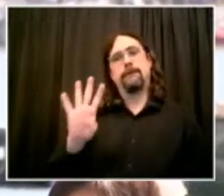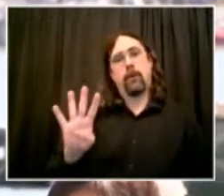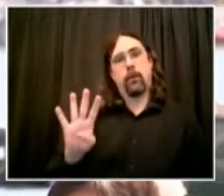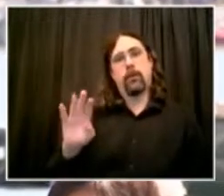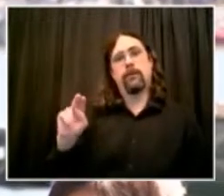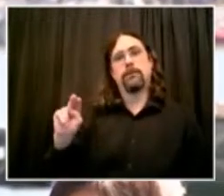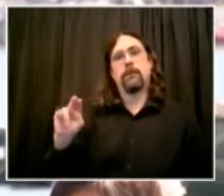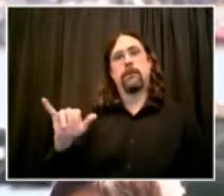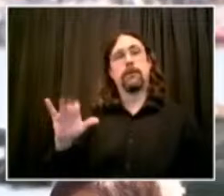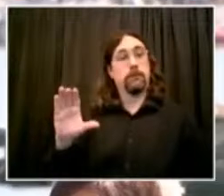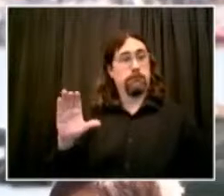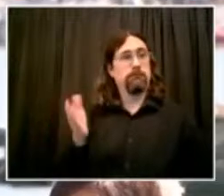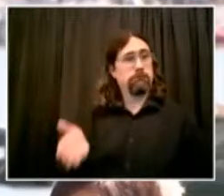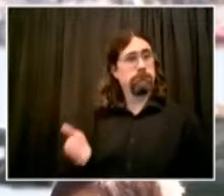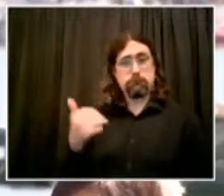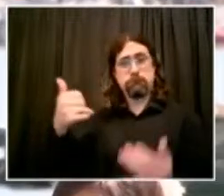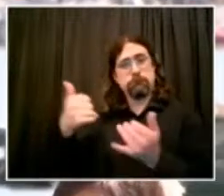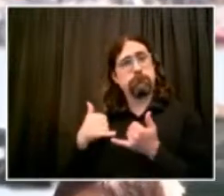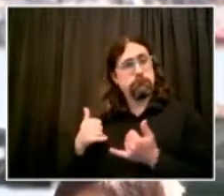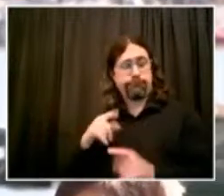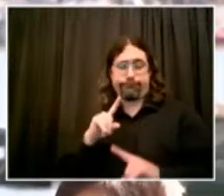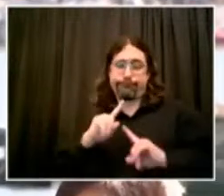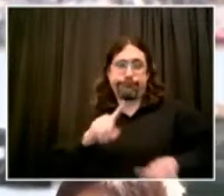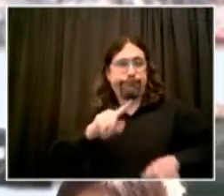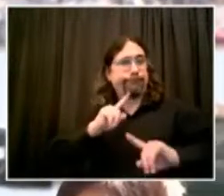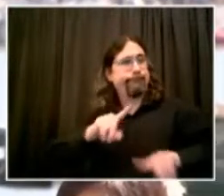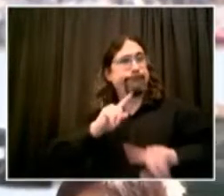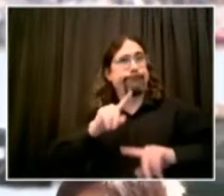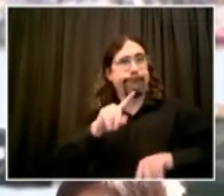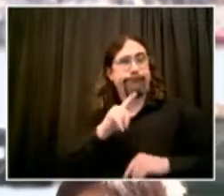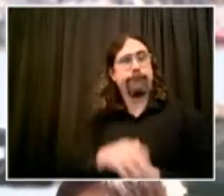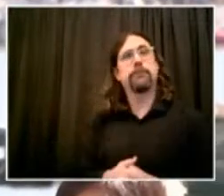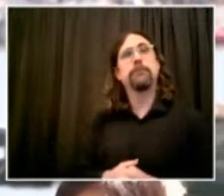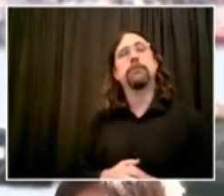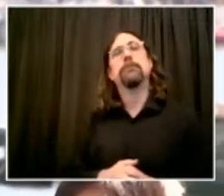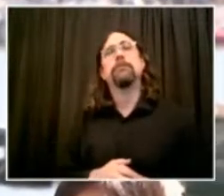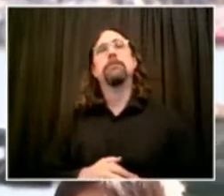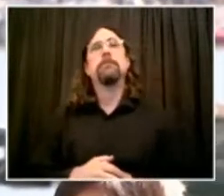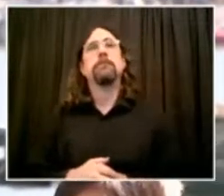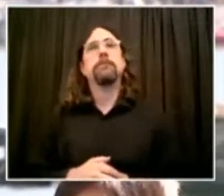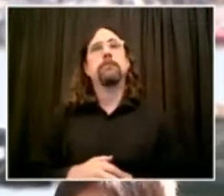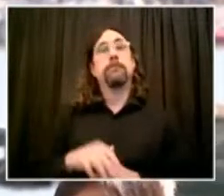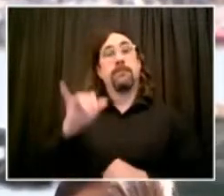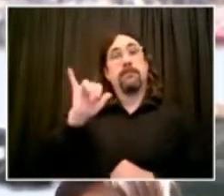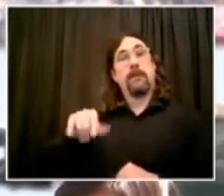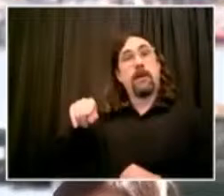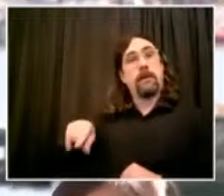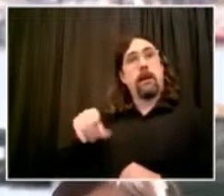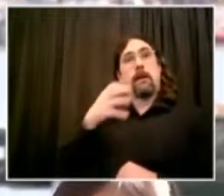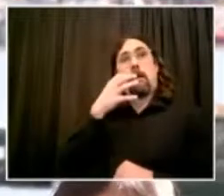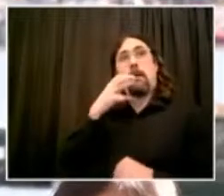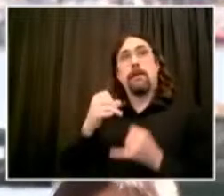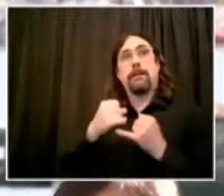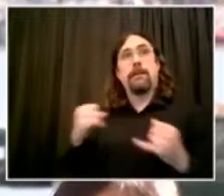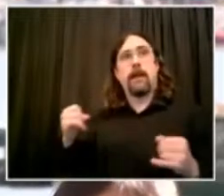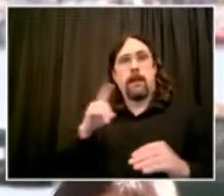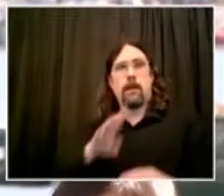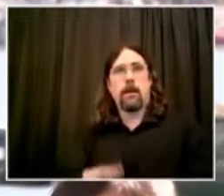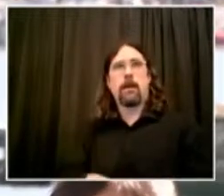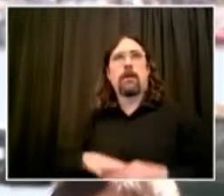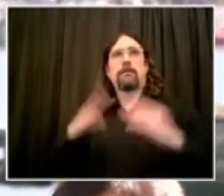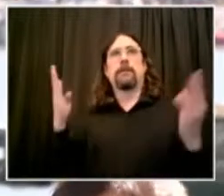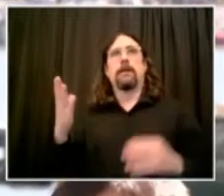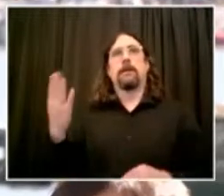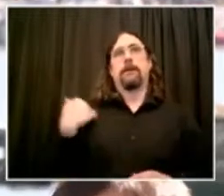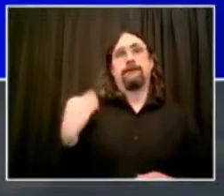888-727-4692. Since launching this hotline on Friday, we have had over 500 businesses call in with